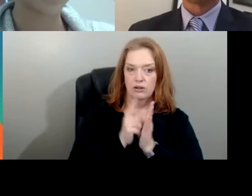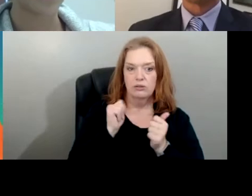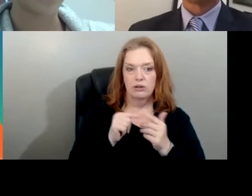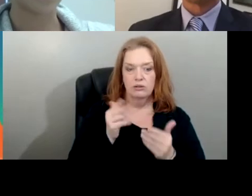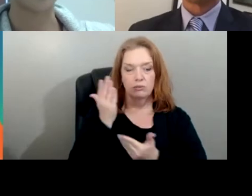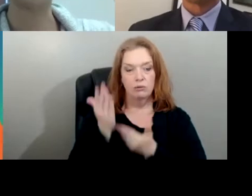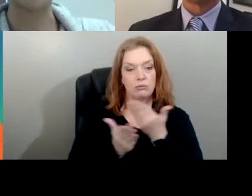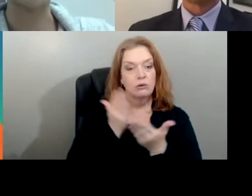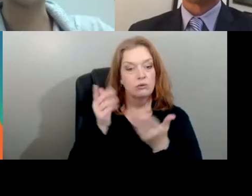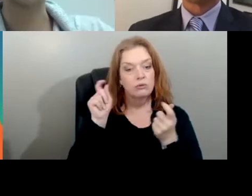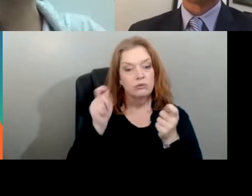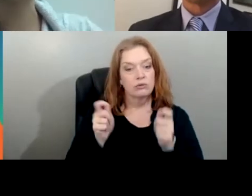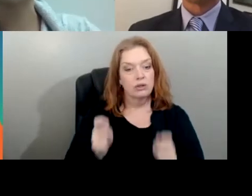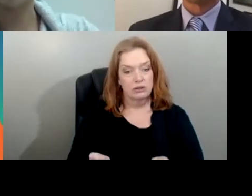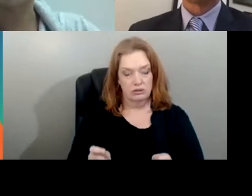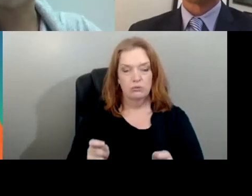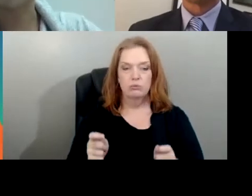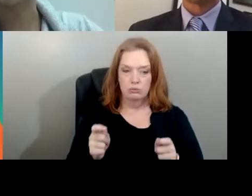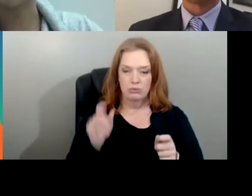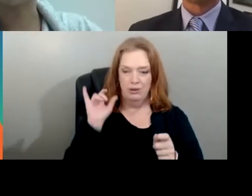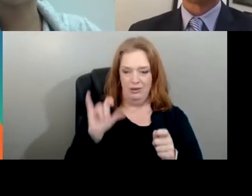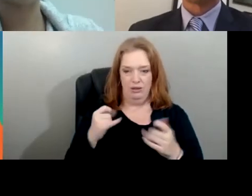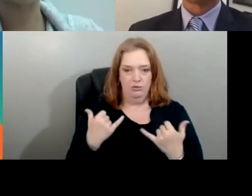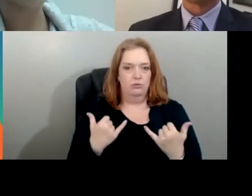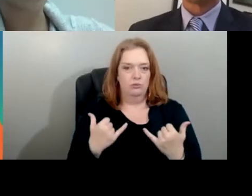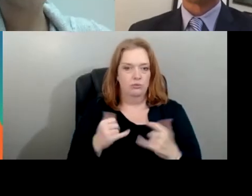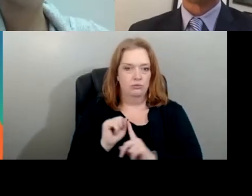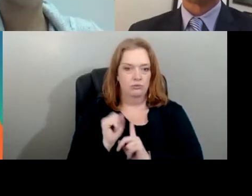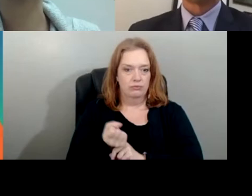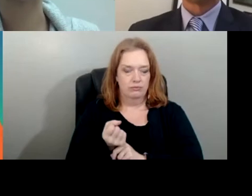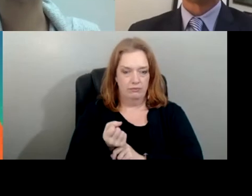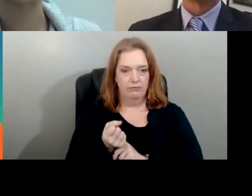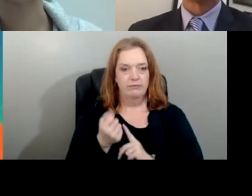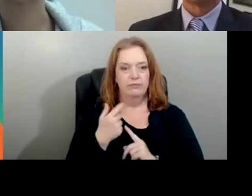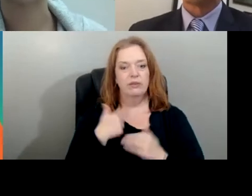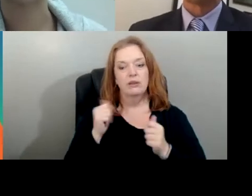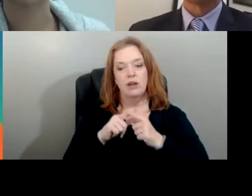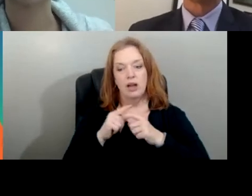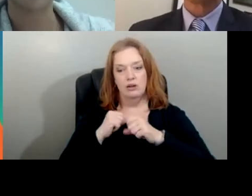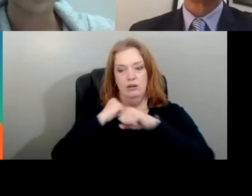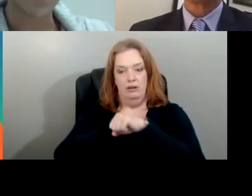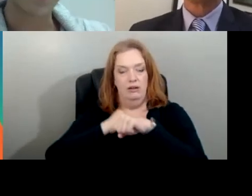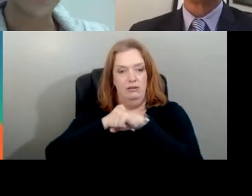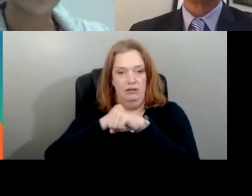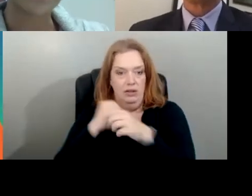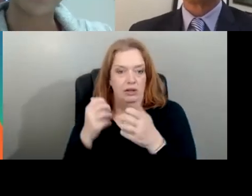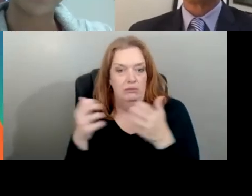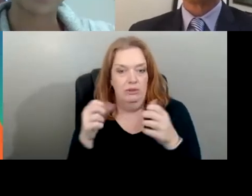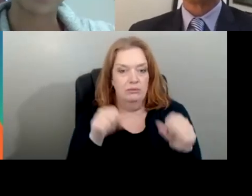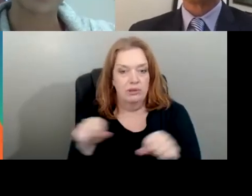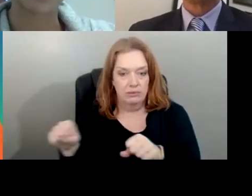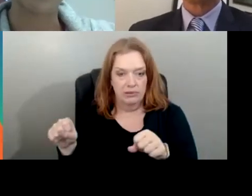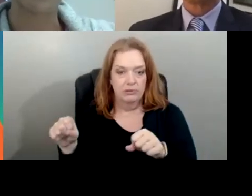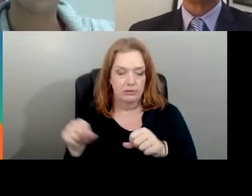changes to that is basically where we're at now. Trying to advocate as much as we possibly can and getting